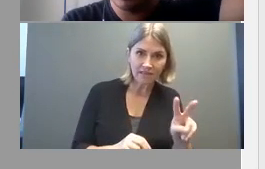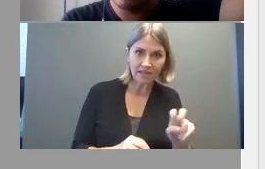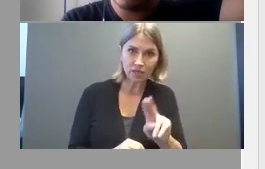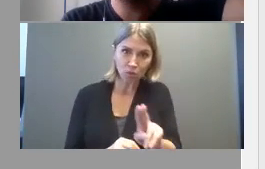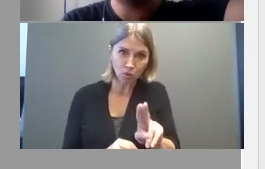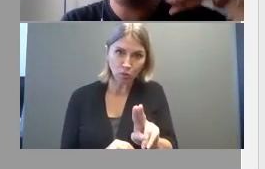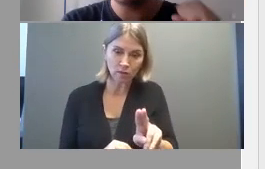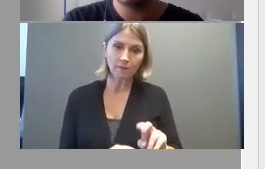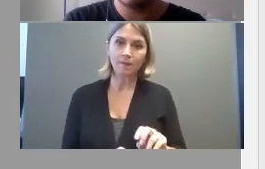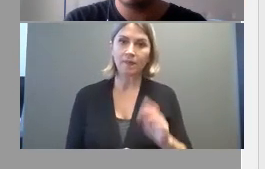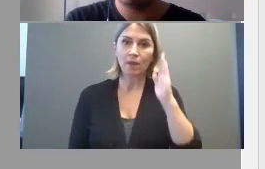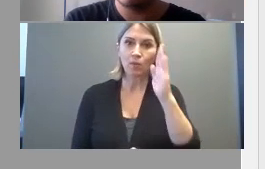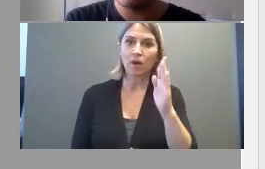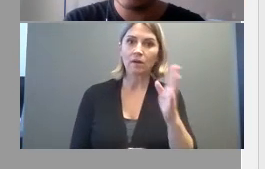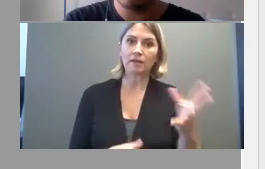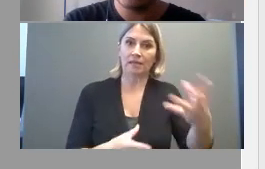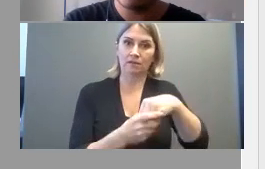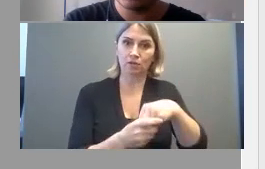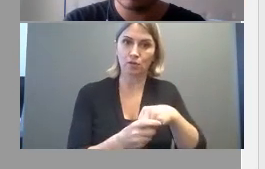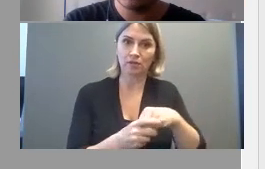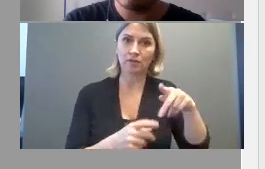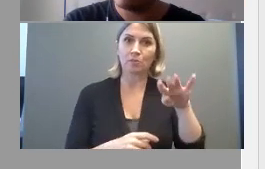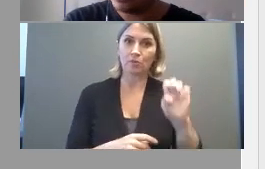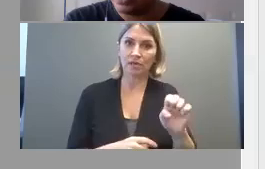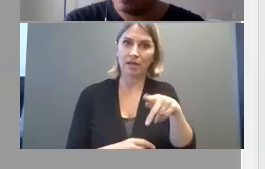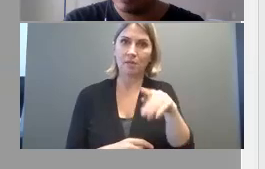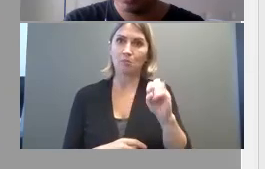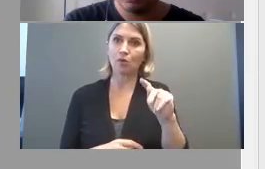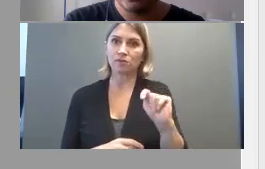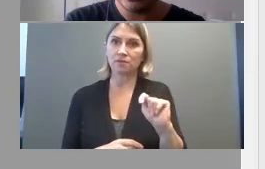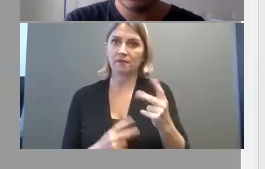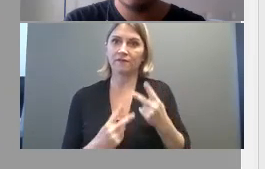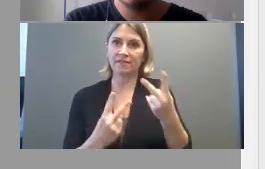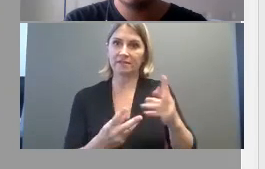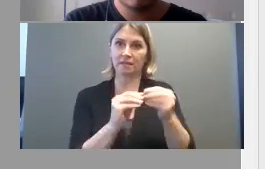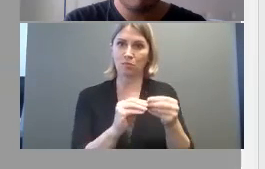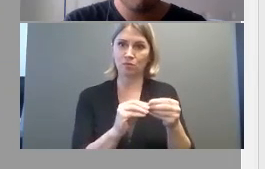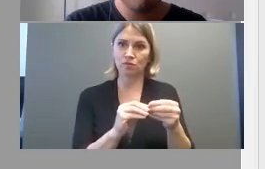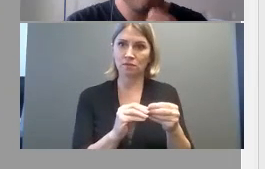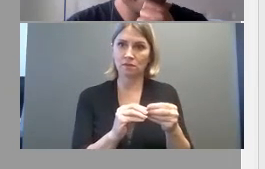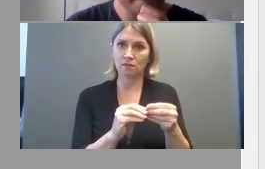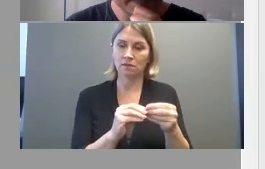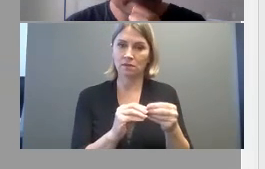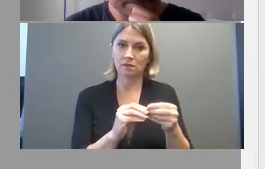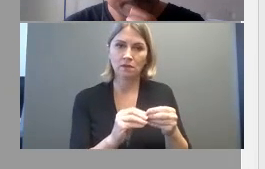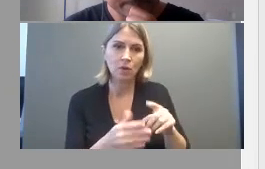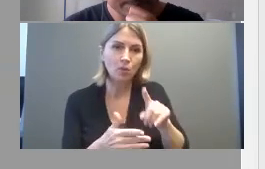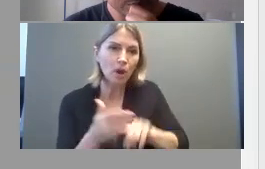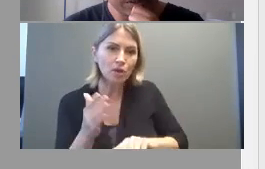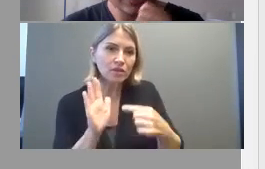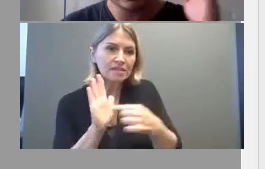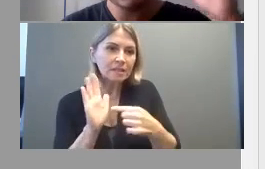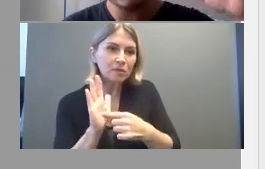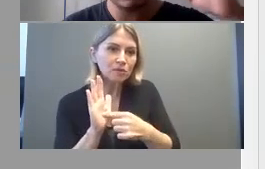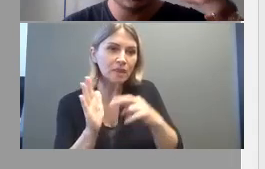of U would encompass the pre-visit and post-visit numbers of V. Right? What are those symbols